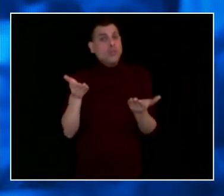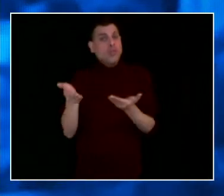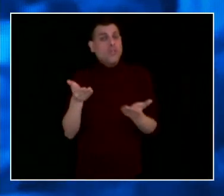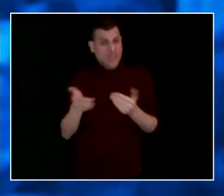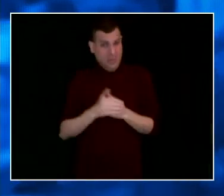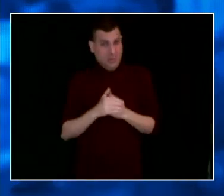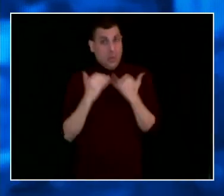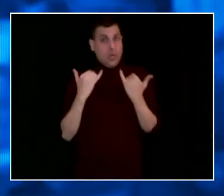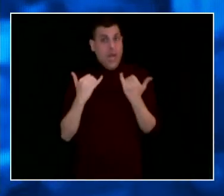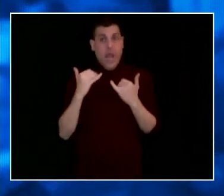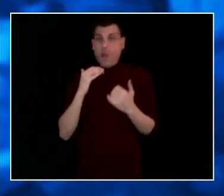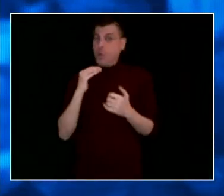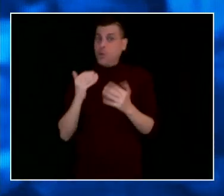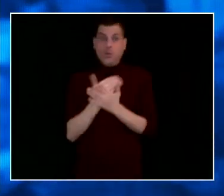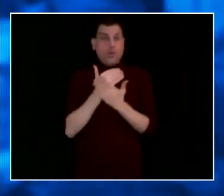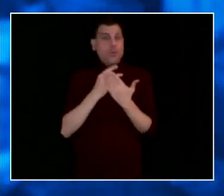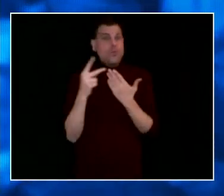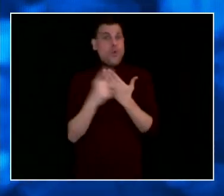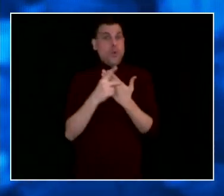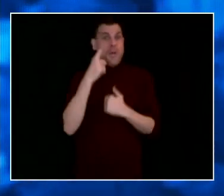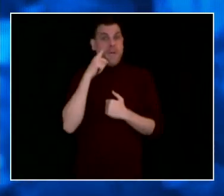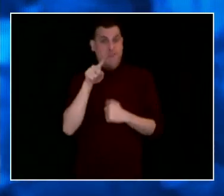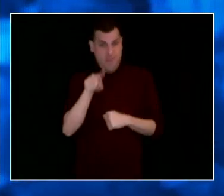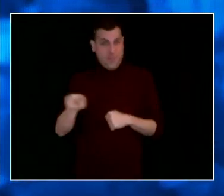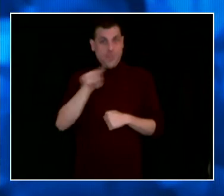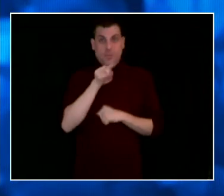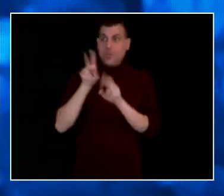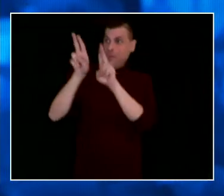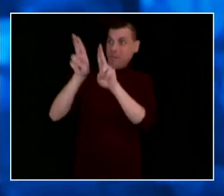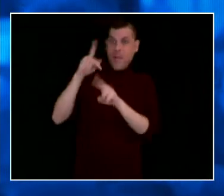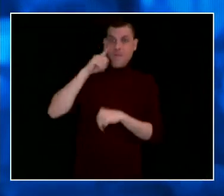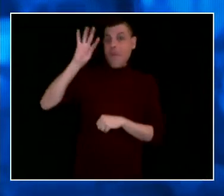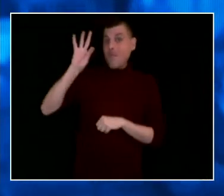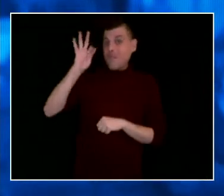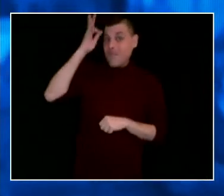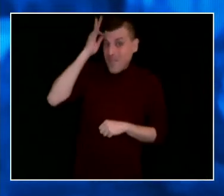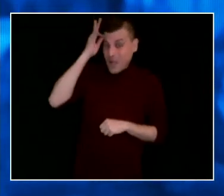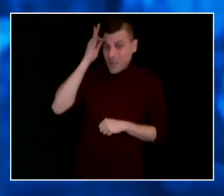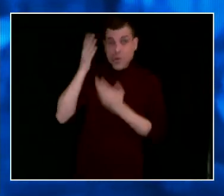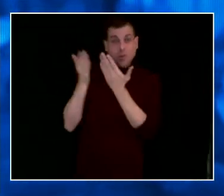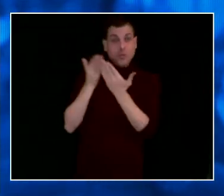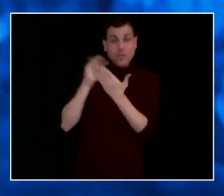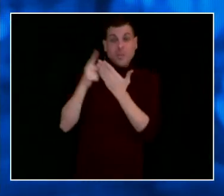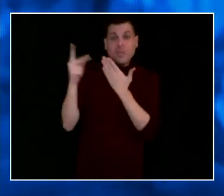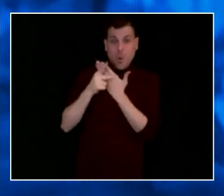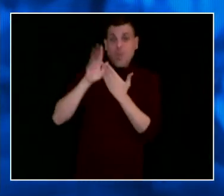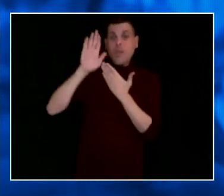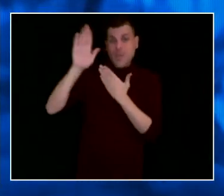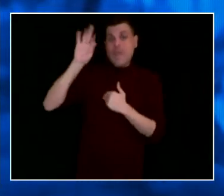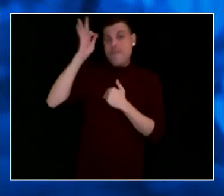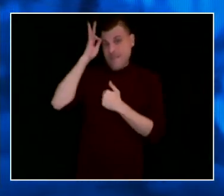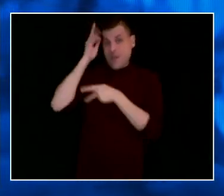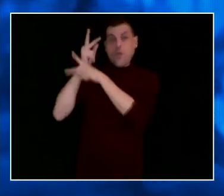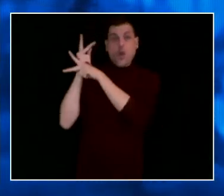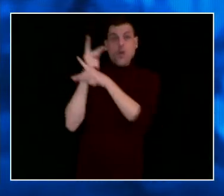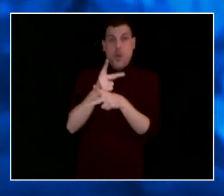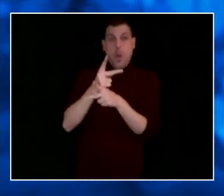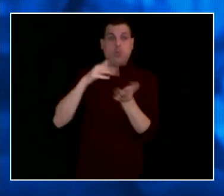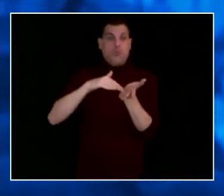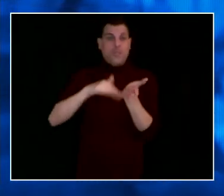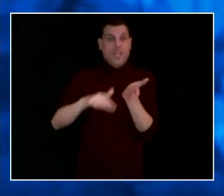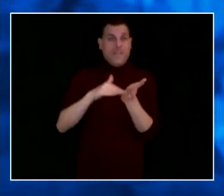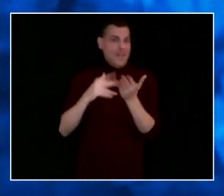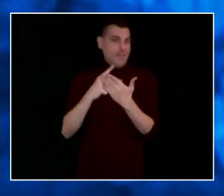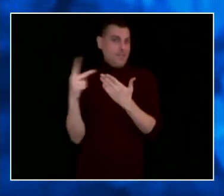servants enroll in the federal government's Public Service Loan Forgiveness Program. We will help wipe